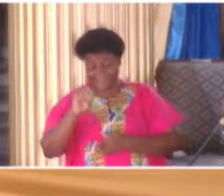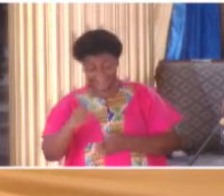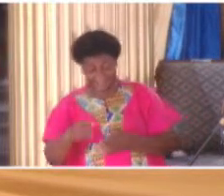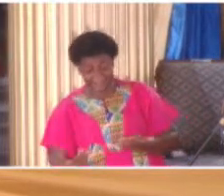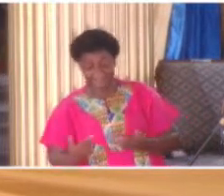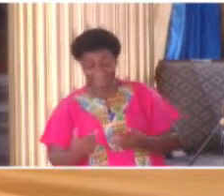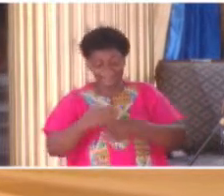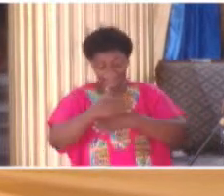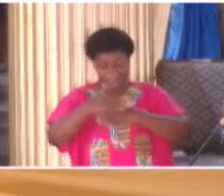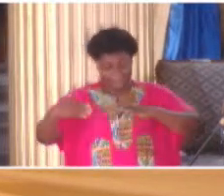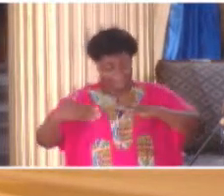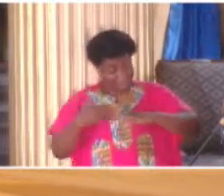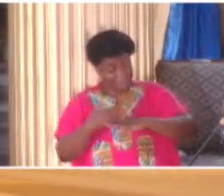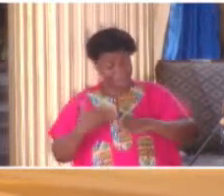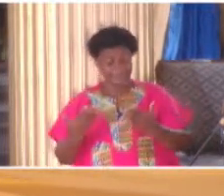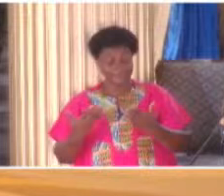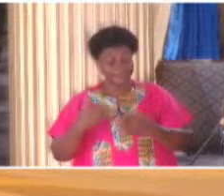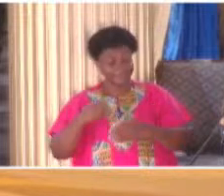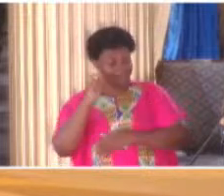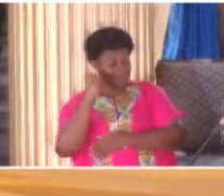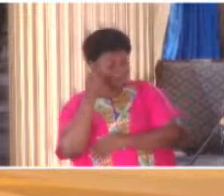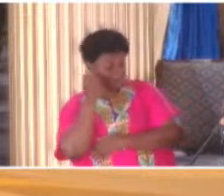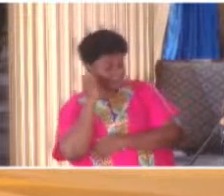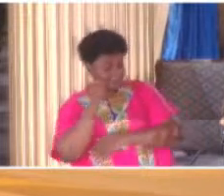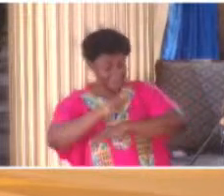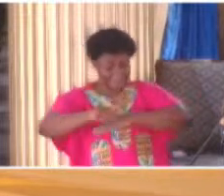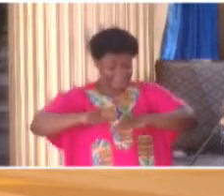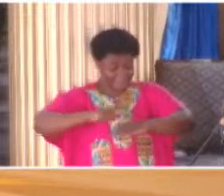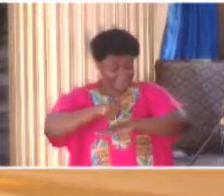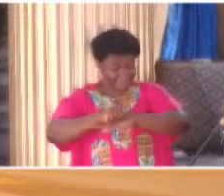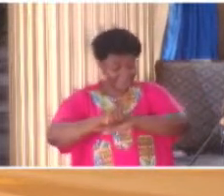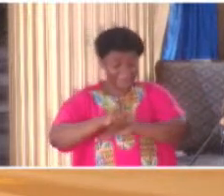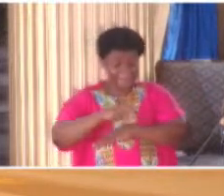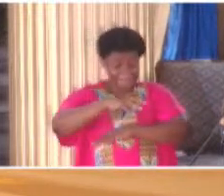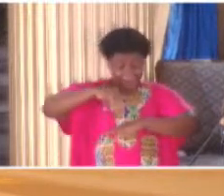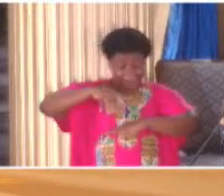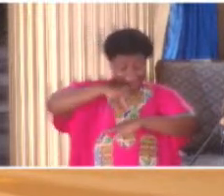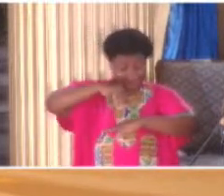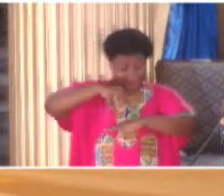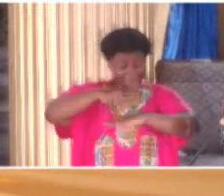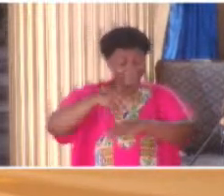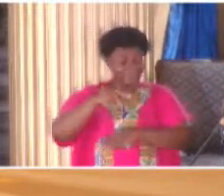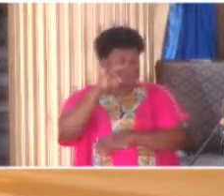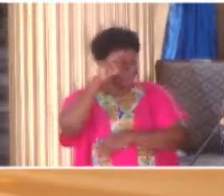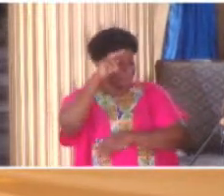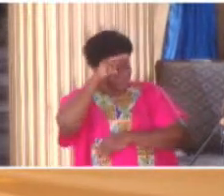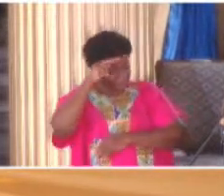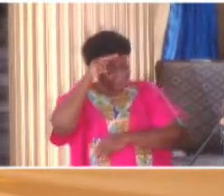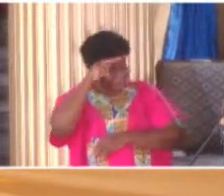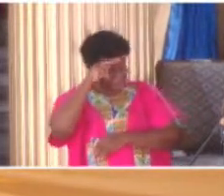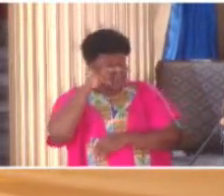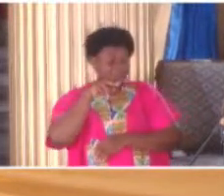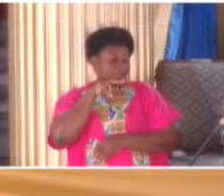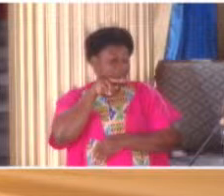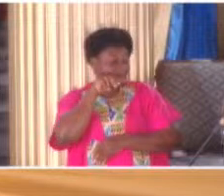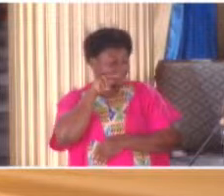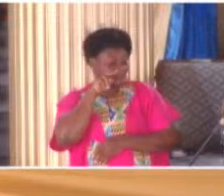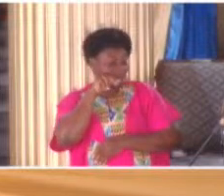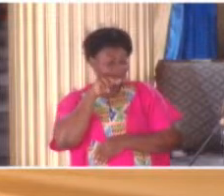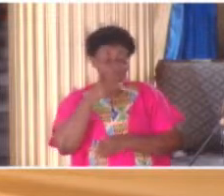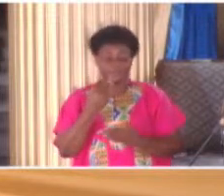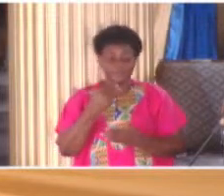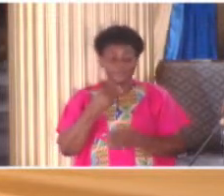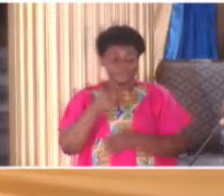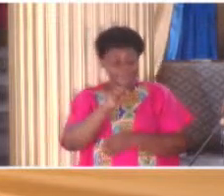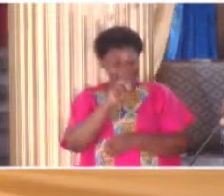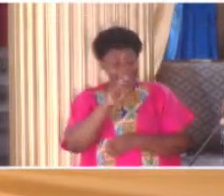Jamaica, Kenya, Liberia, Mali, Niger, Nigeria, St.